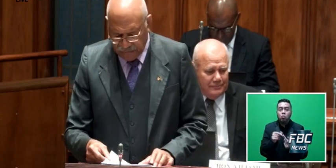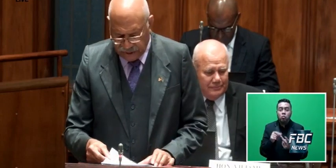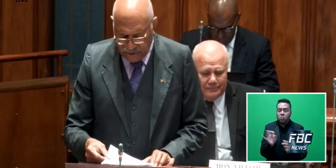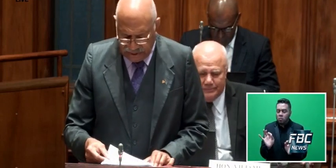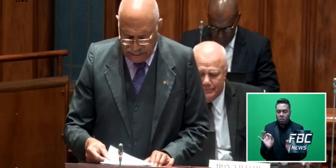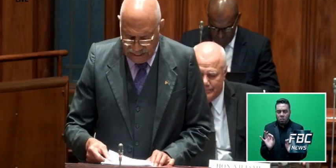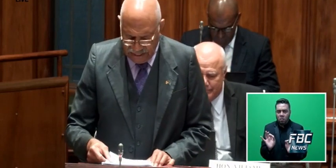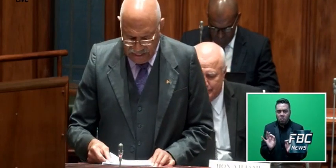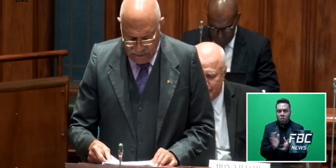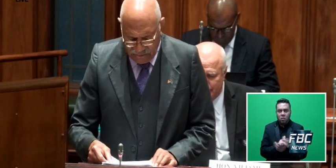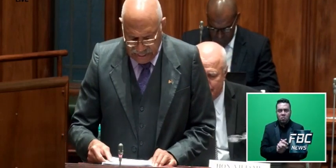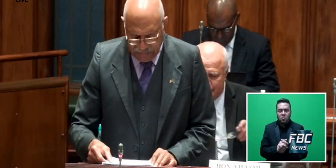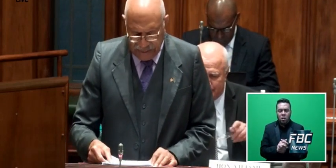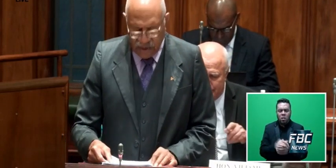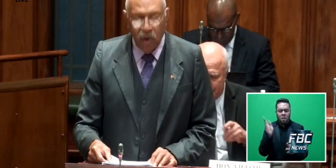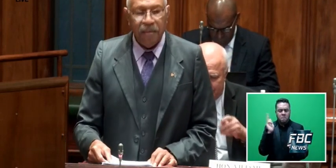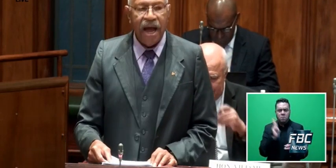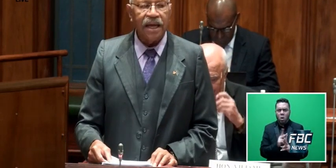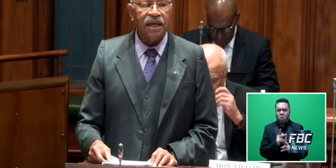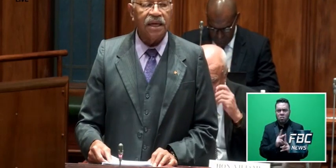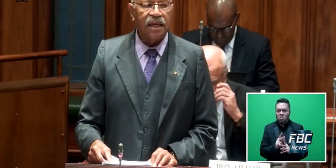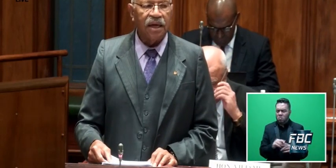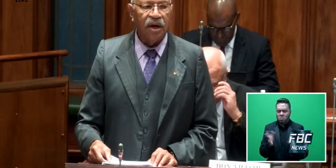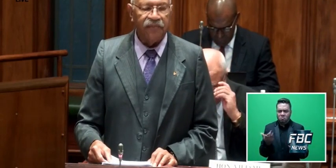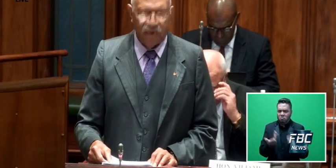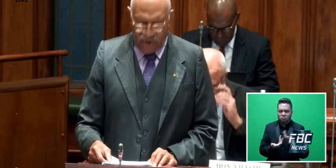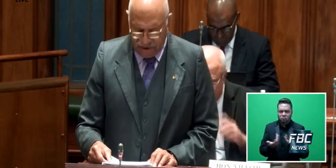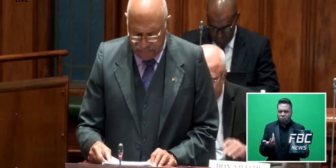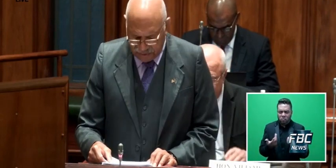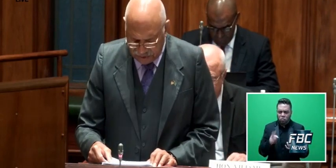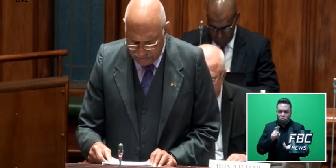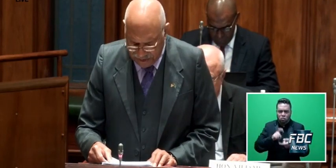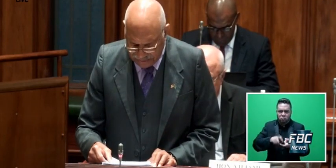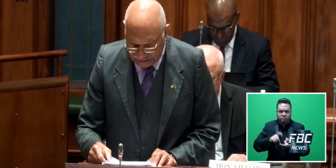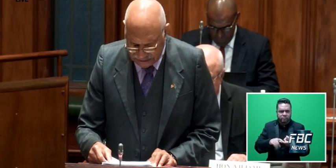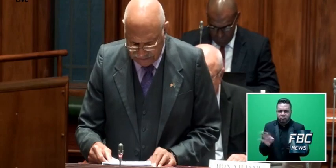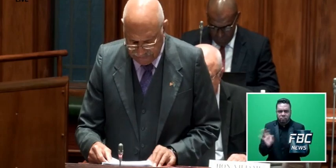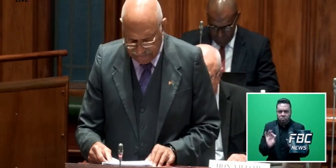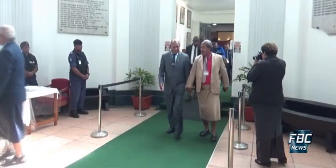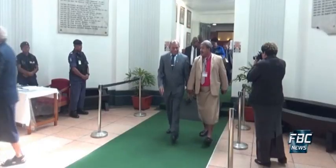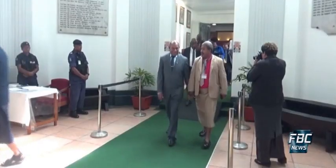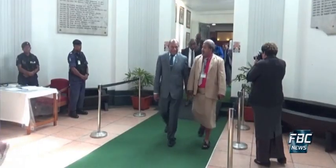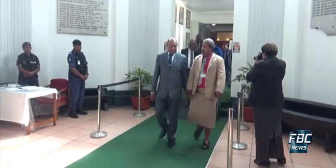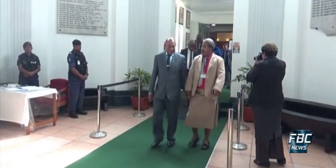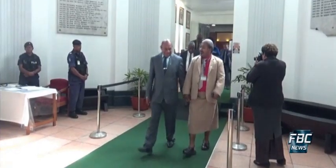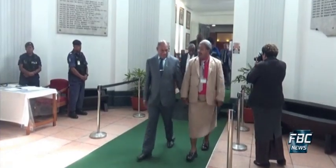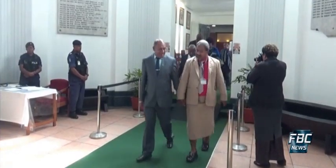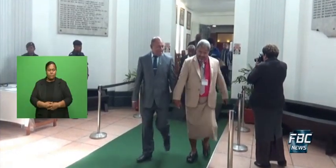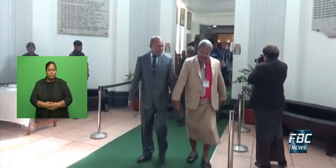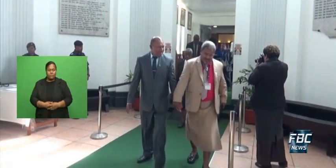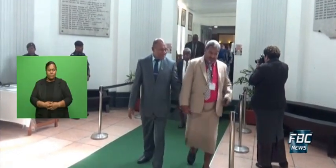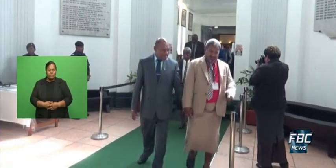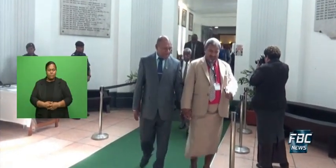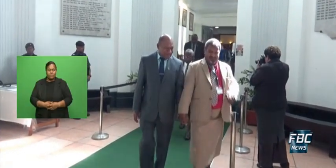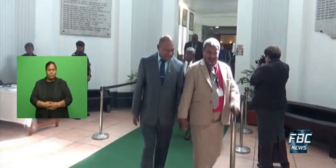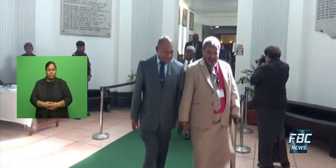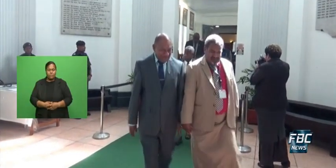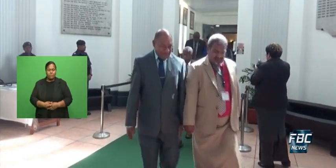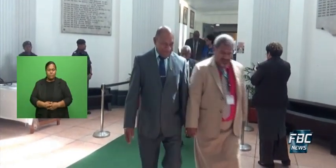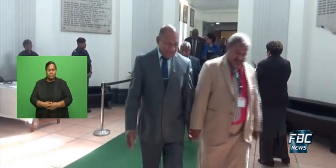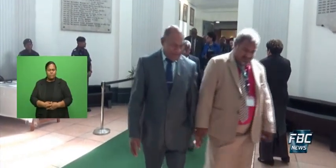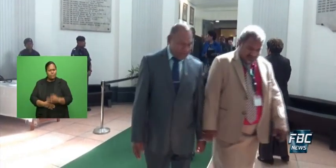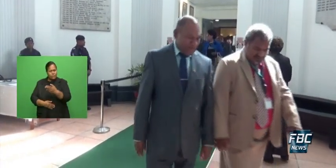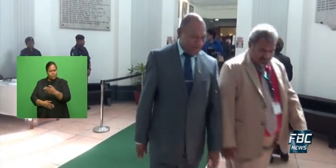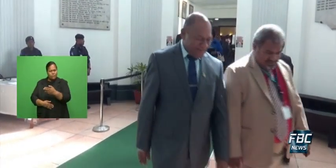and obscurity, which has been the hallmark of your government, Mr. Prime Minister. He is so busy, first of all,